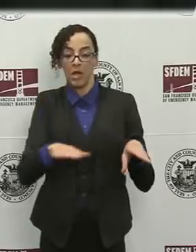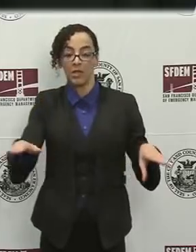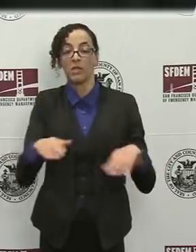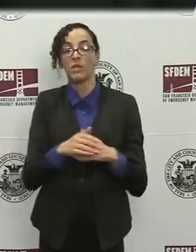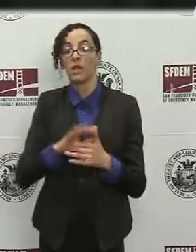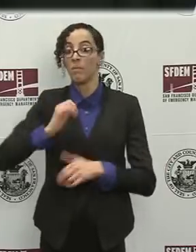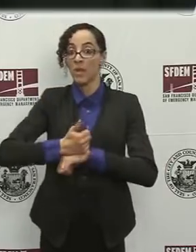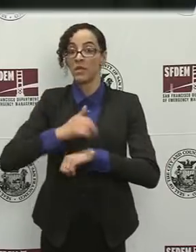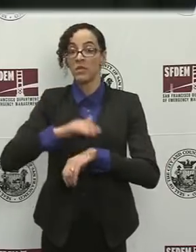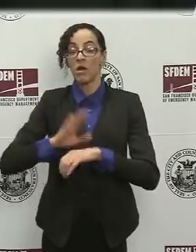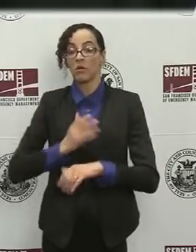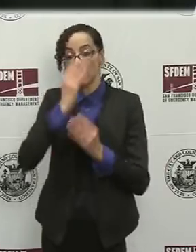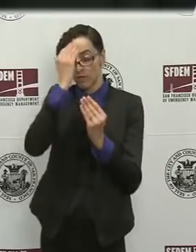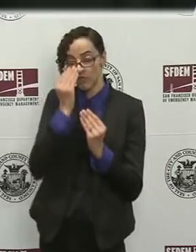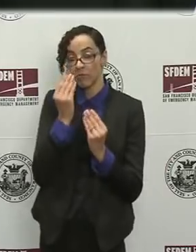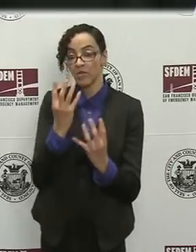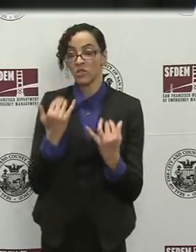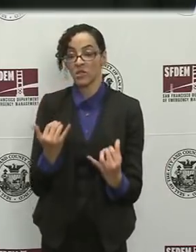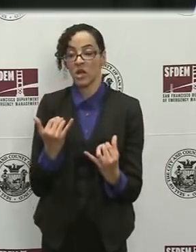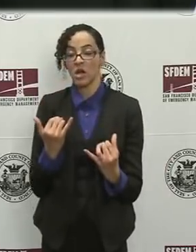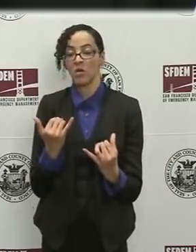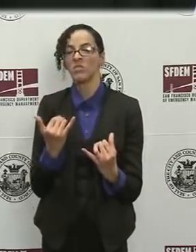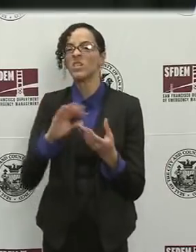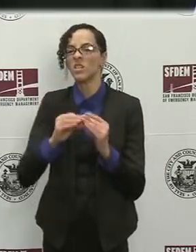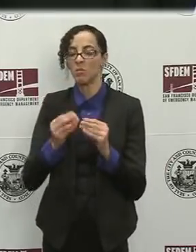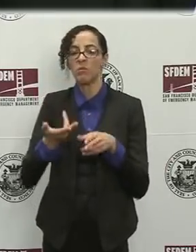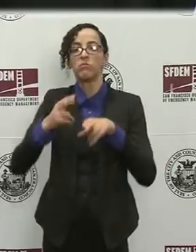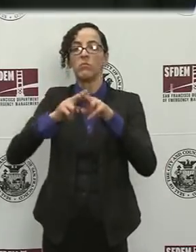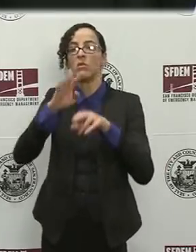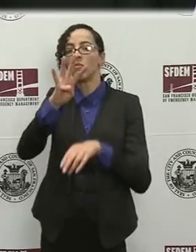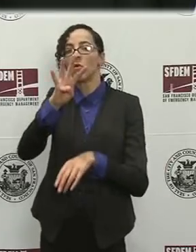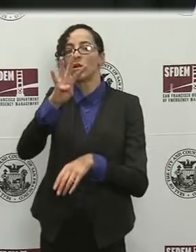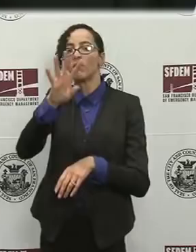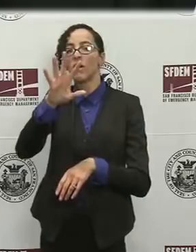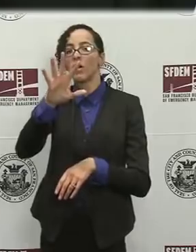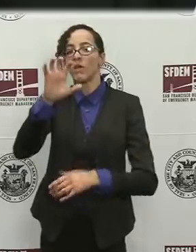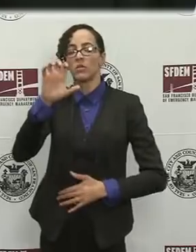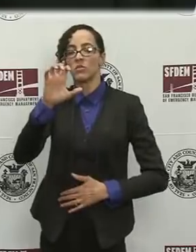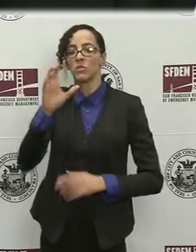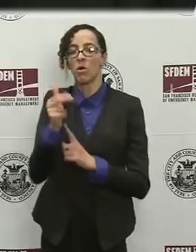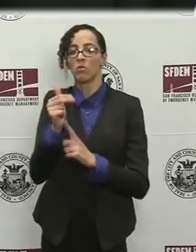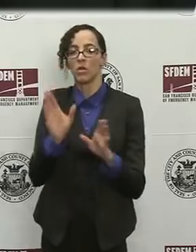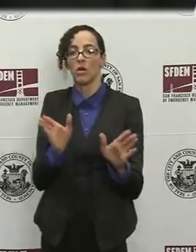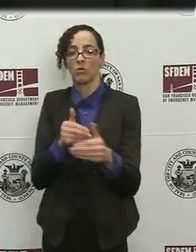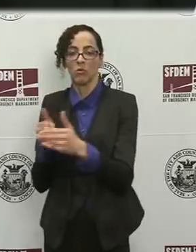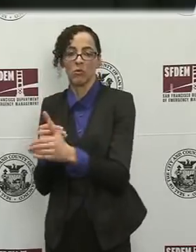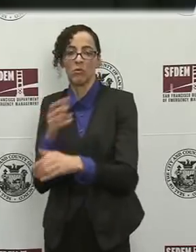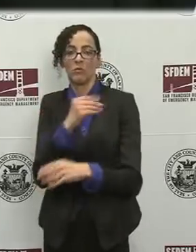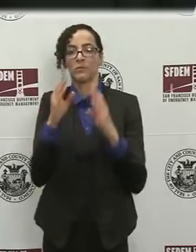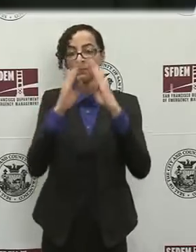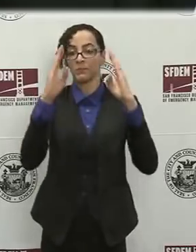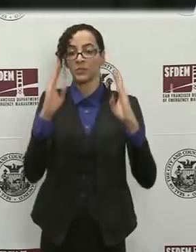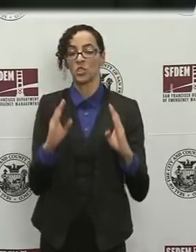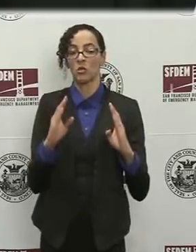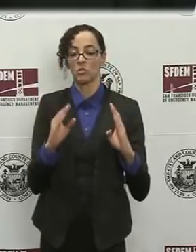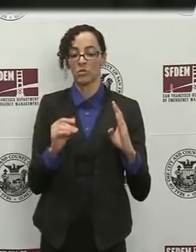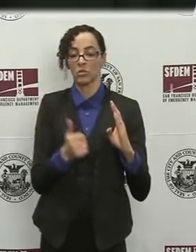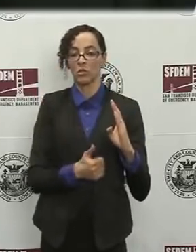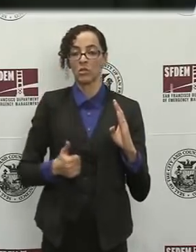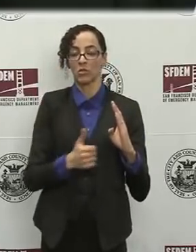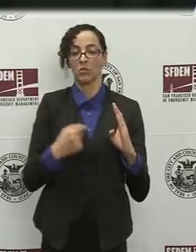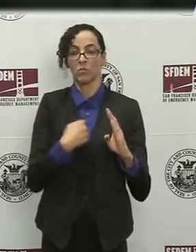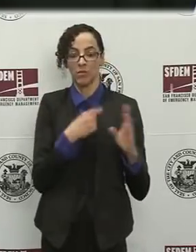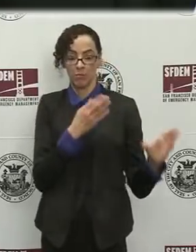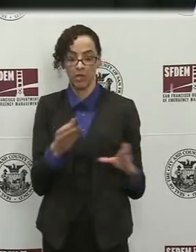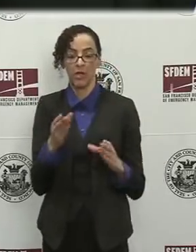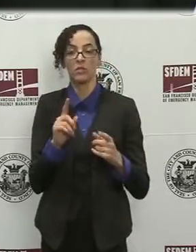evidence, and data we have now, we're looking at more like 4,500 hotel rooms and the shelters that we had planned to activate to create thinning are